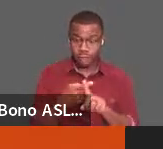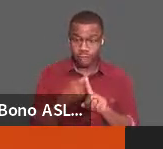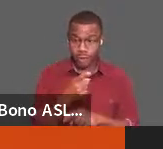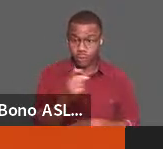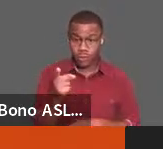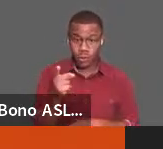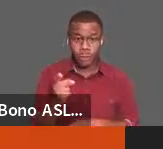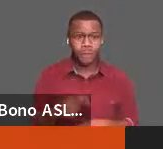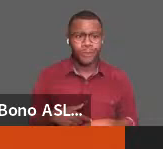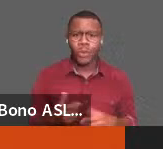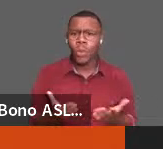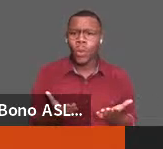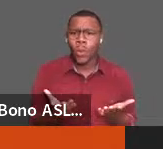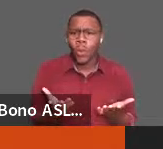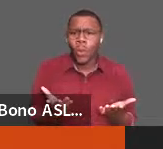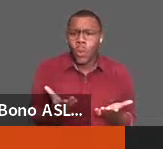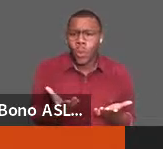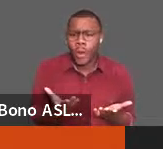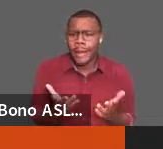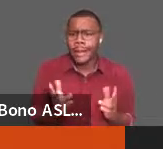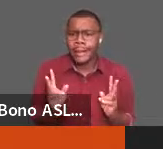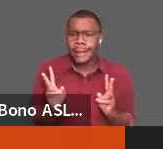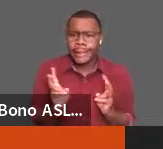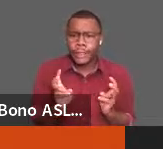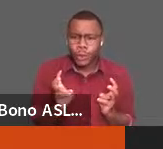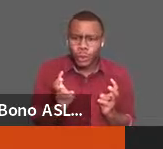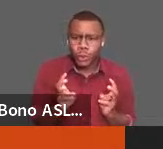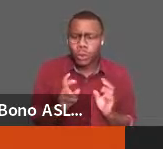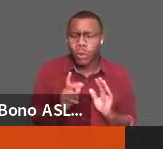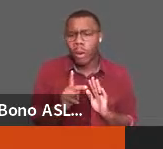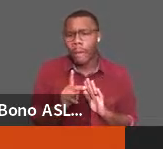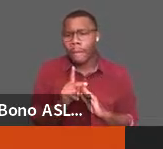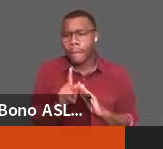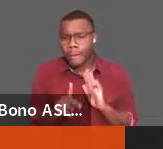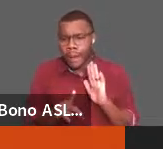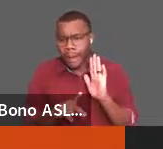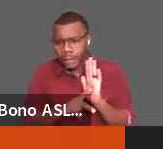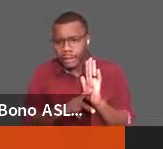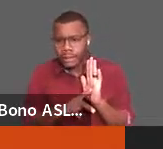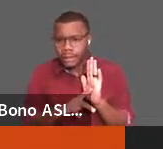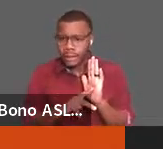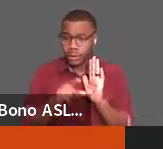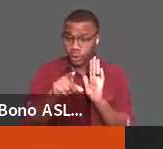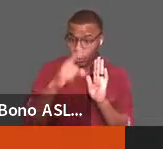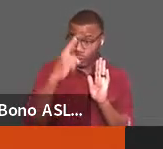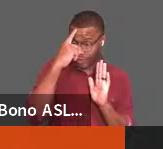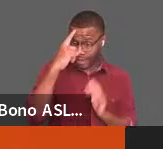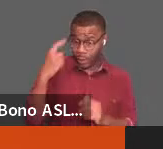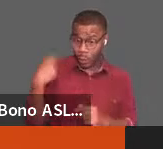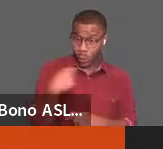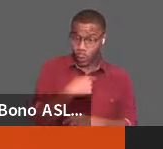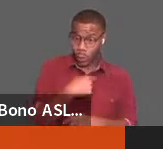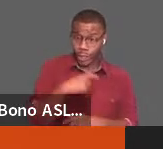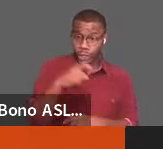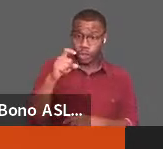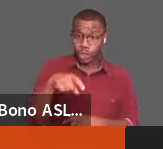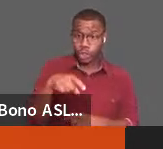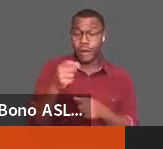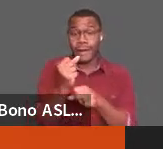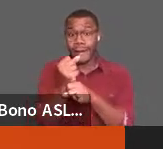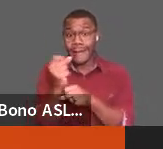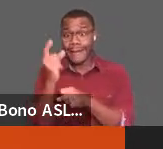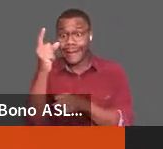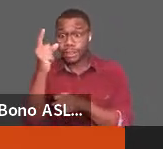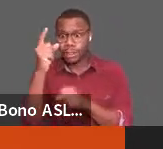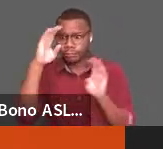policy areas our audience today thinks we should focus on for next year, or what are the